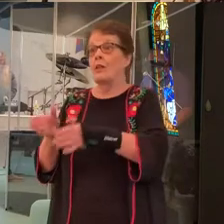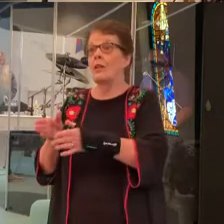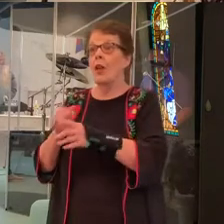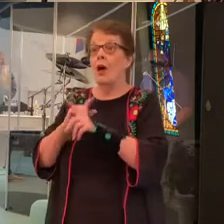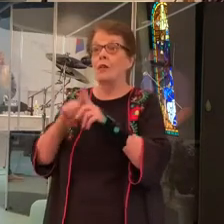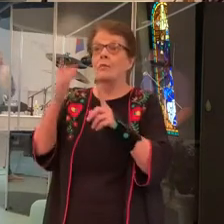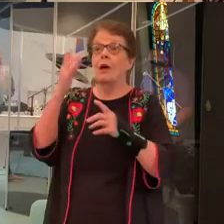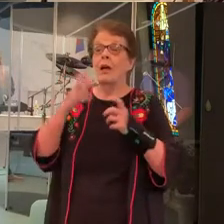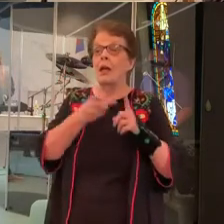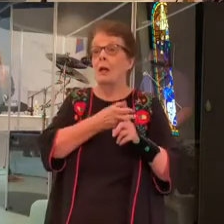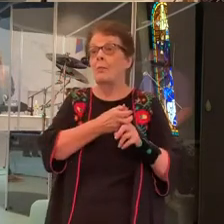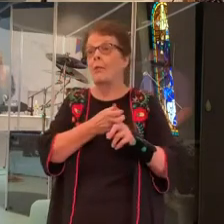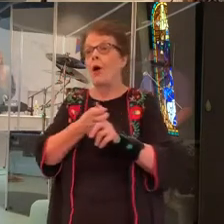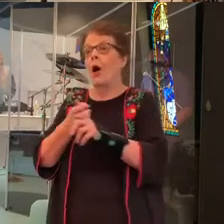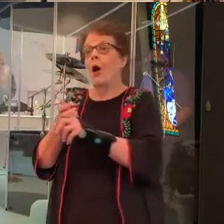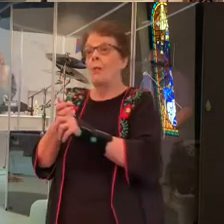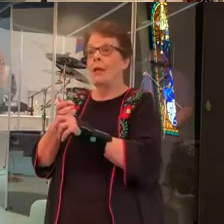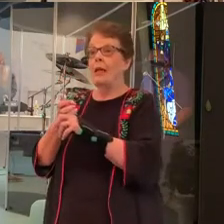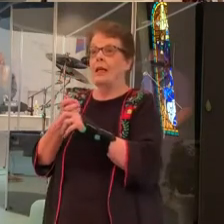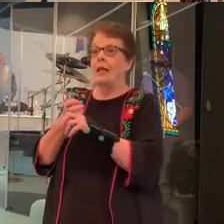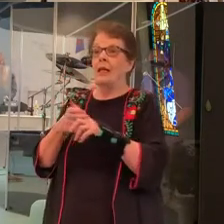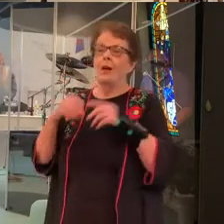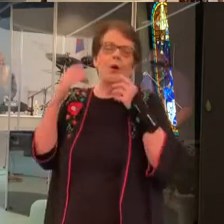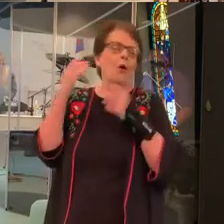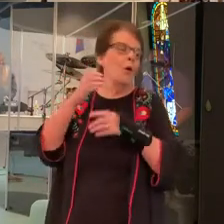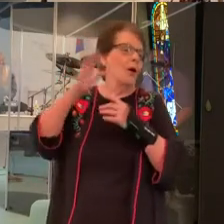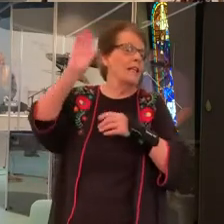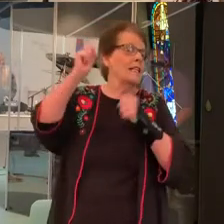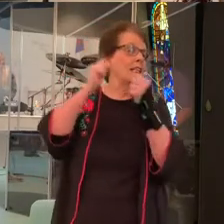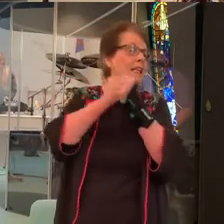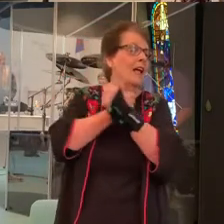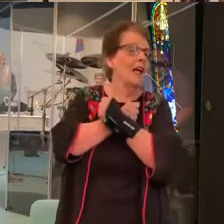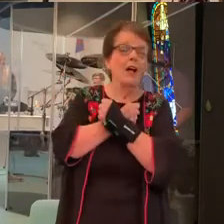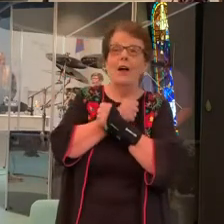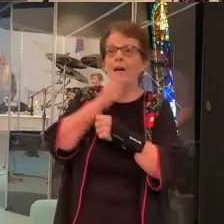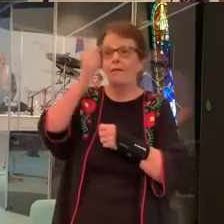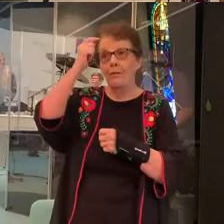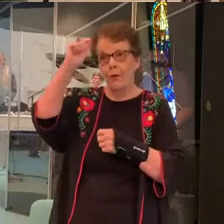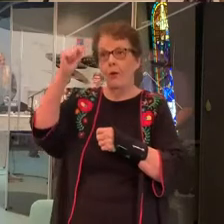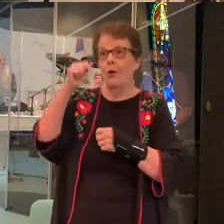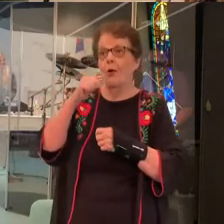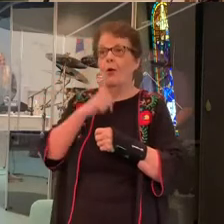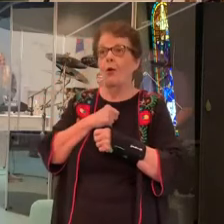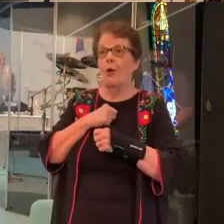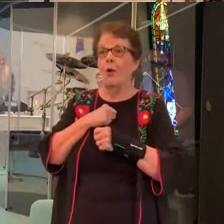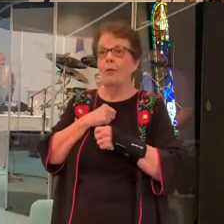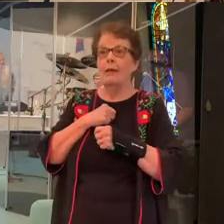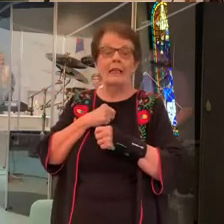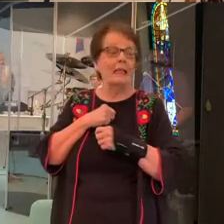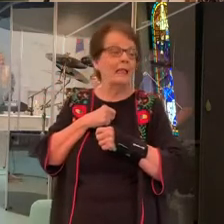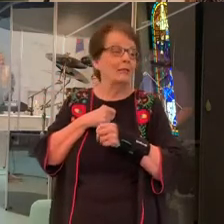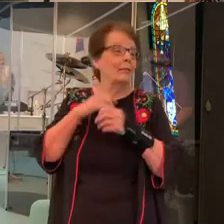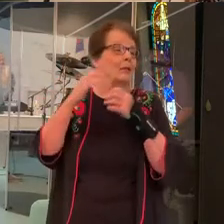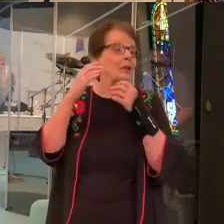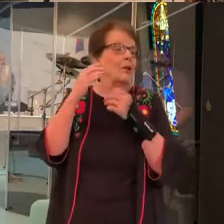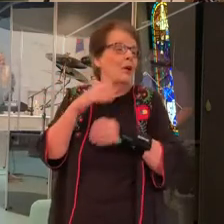I was lost, but you brought me in. Oh, his love for